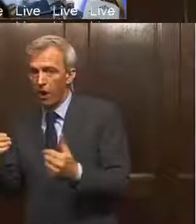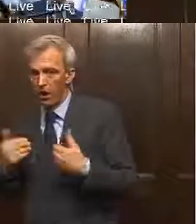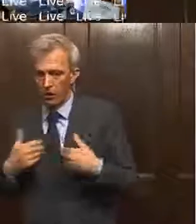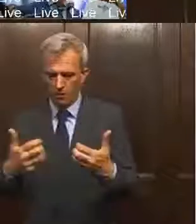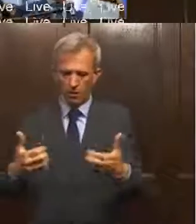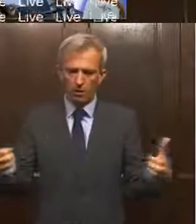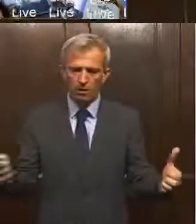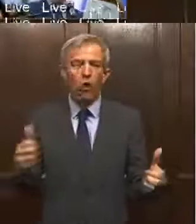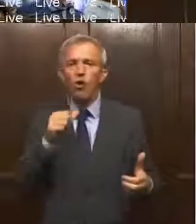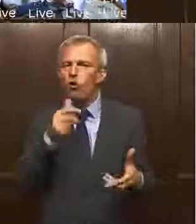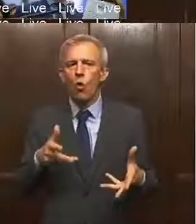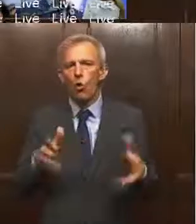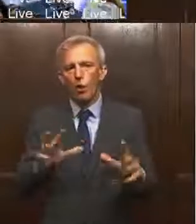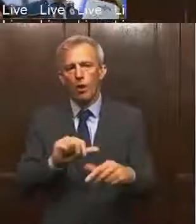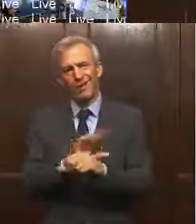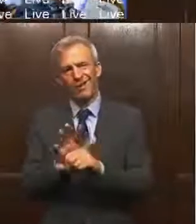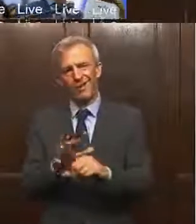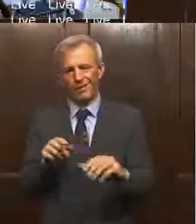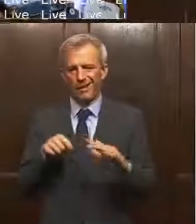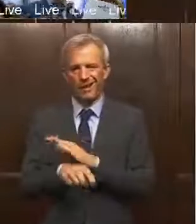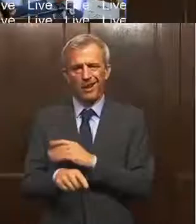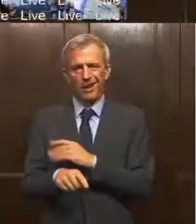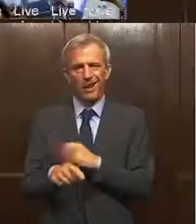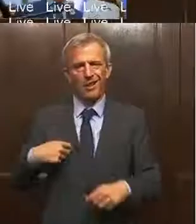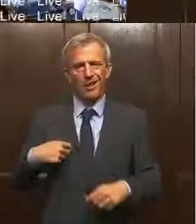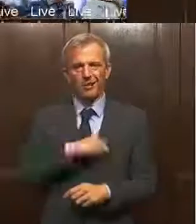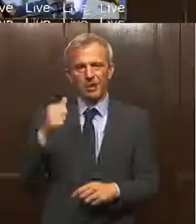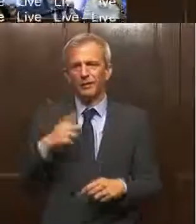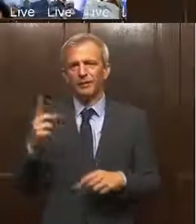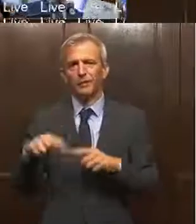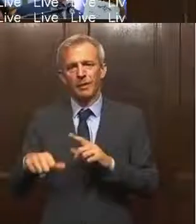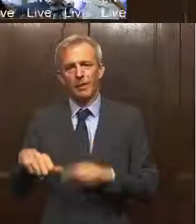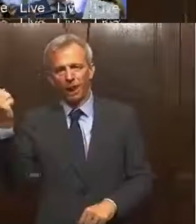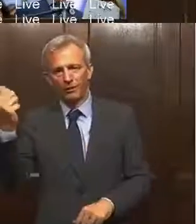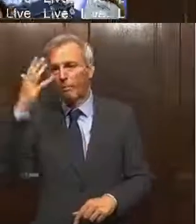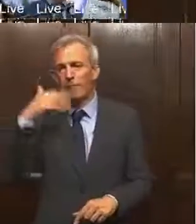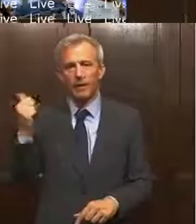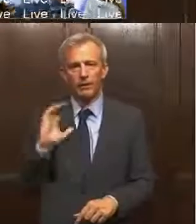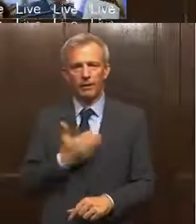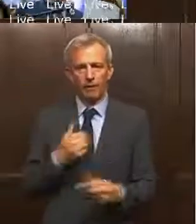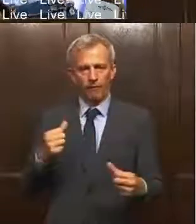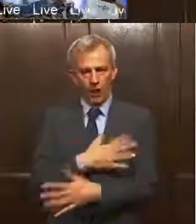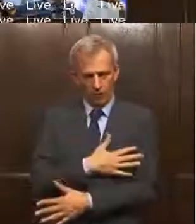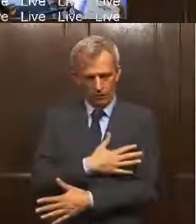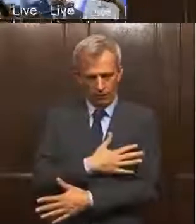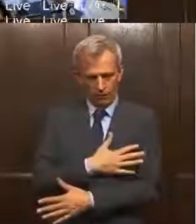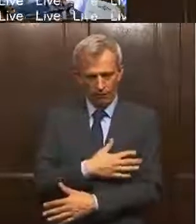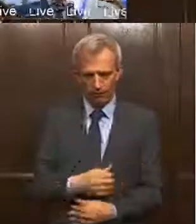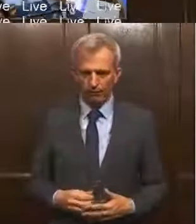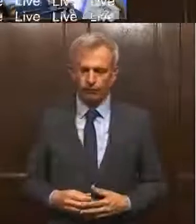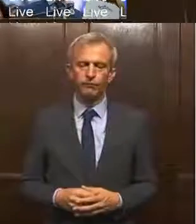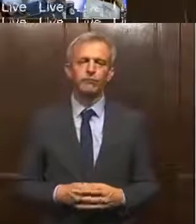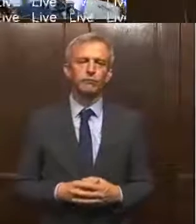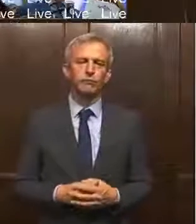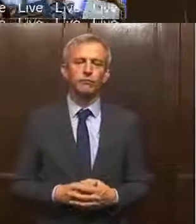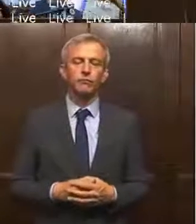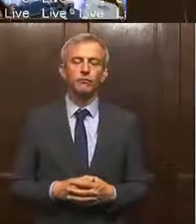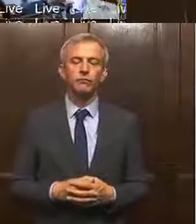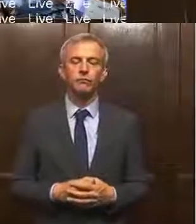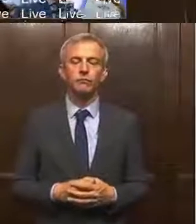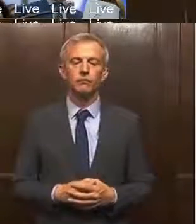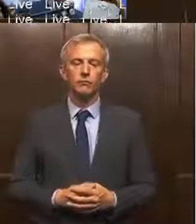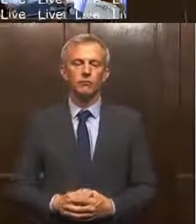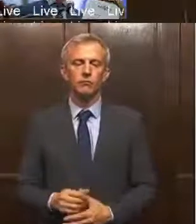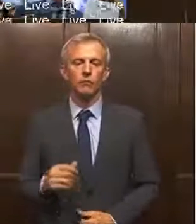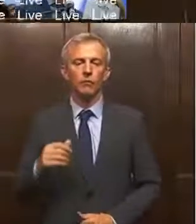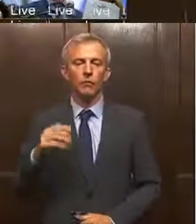us because of secondary conditions or other conditions because of our fear. Now, I hope everybody knows by now in